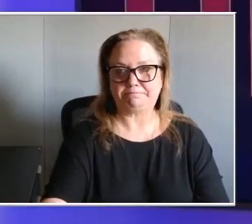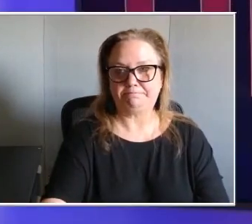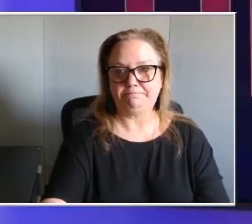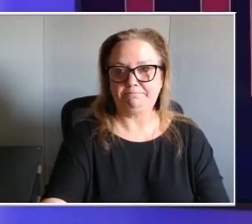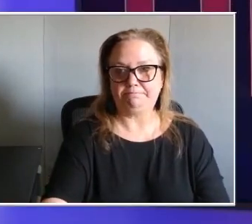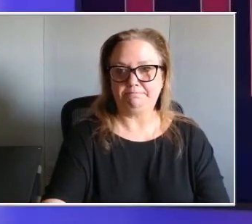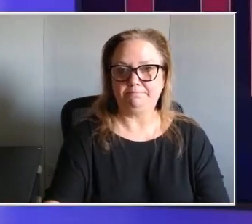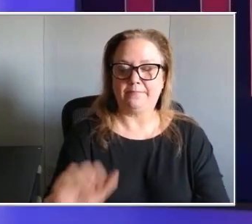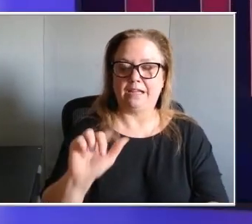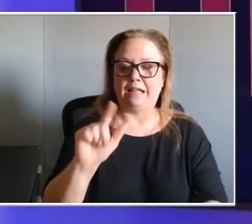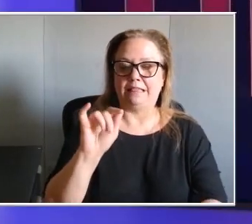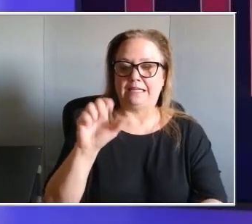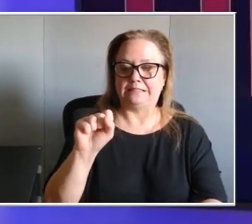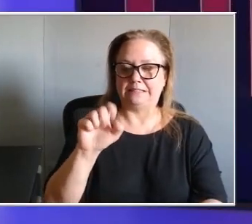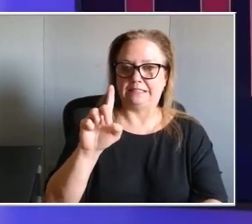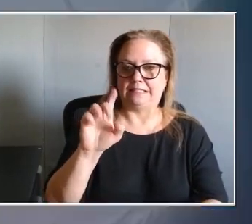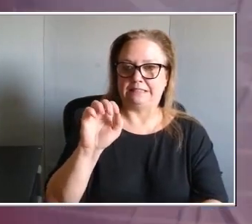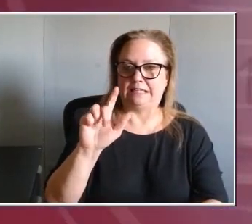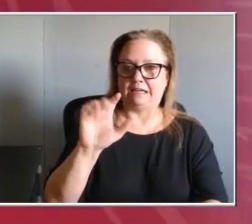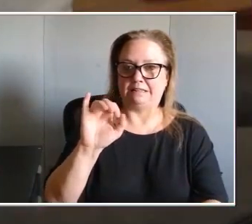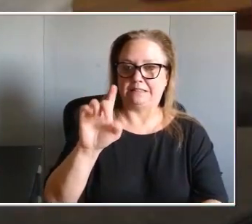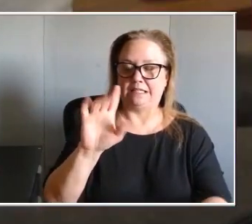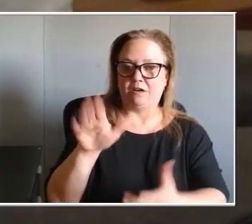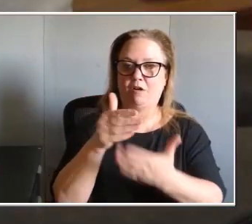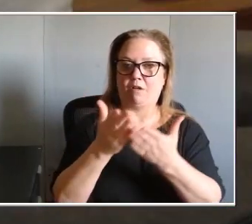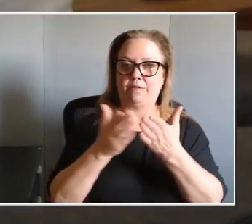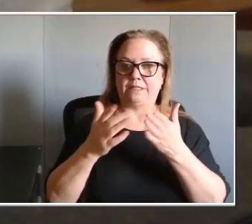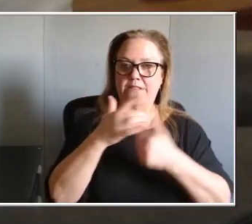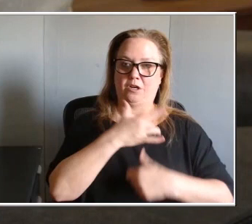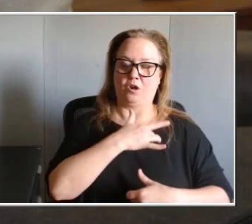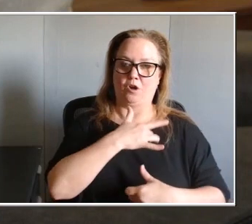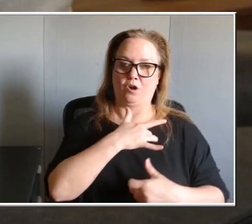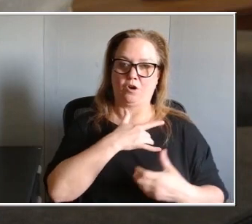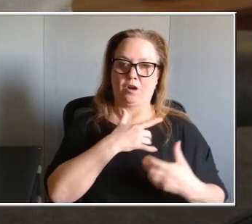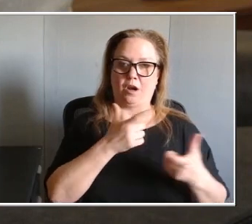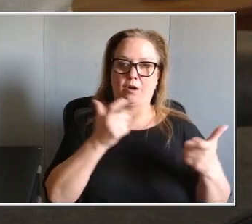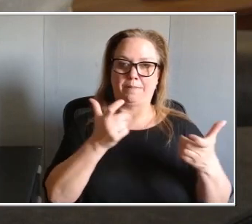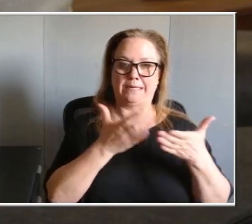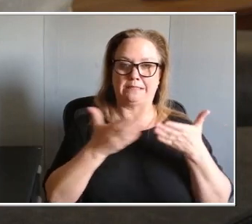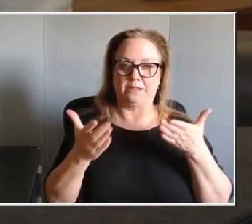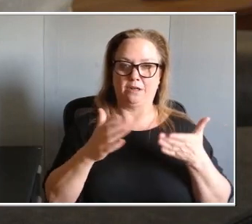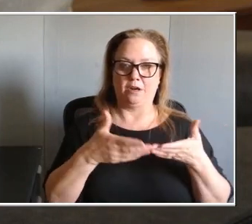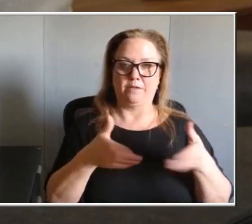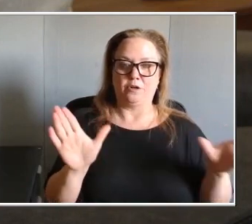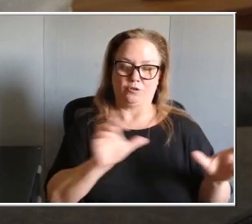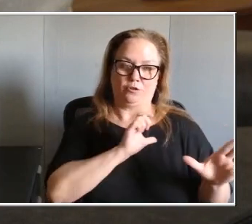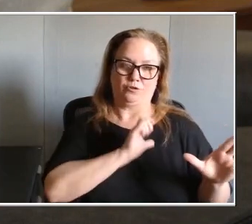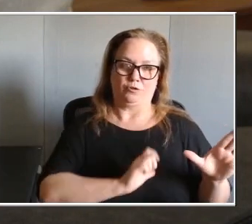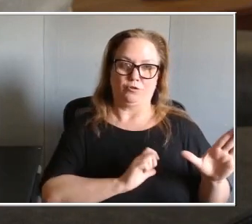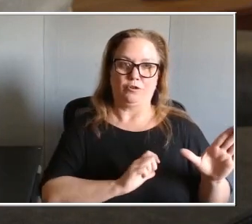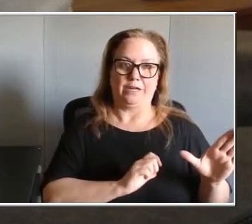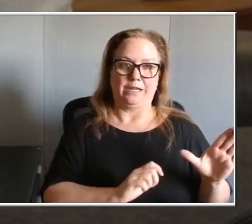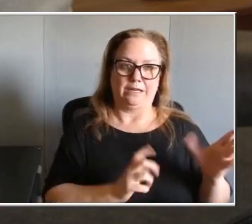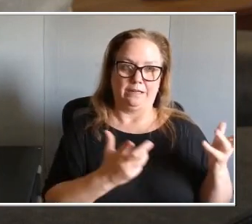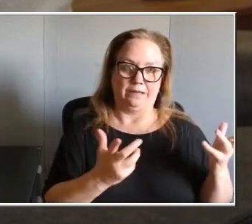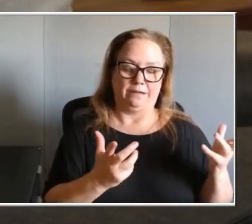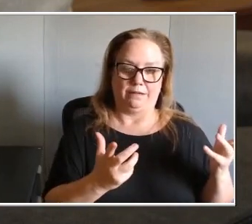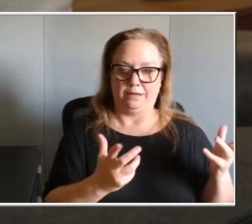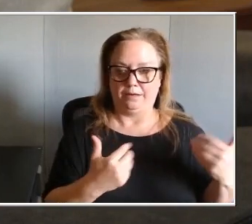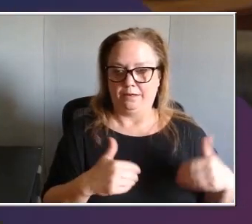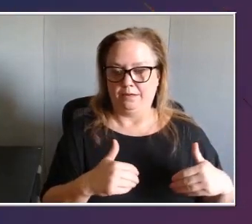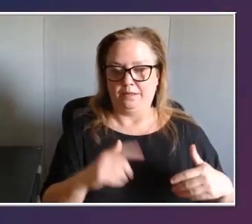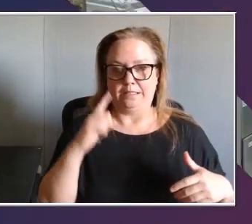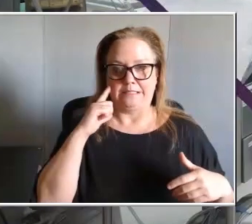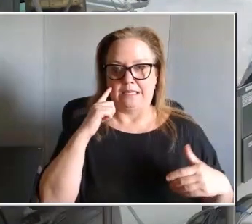I'm Alexis Del Cid on the next All Things Heart. I think our biggest concern was having open heart surgery. Just the sound of